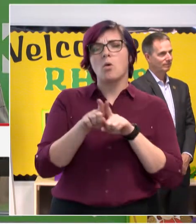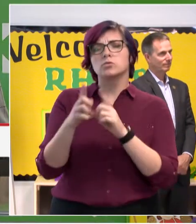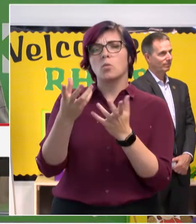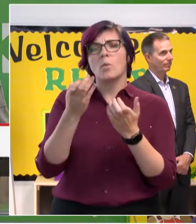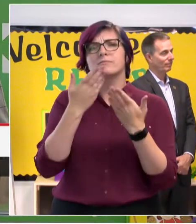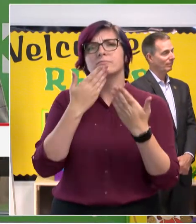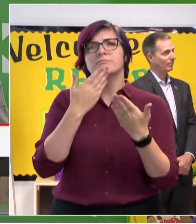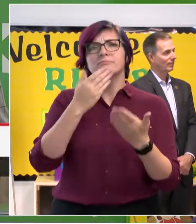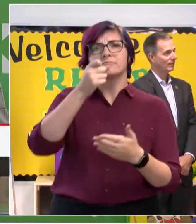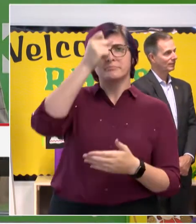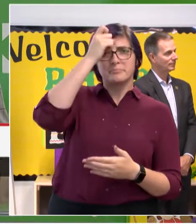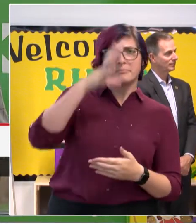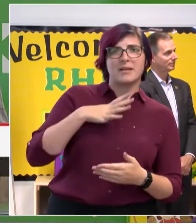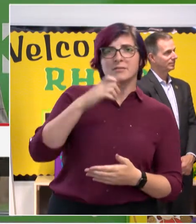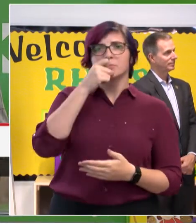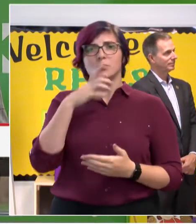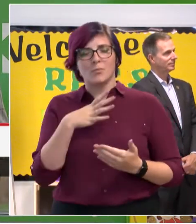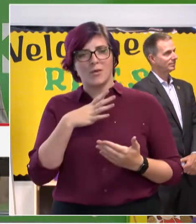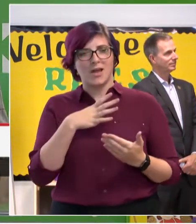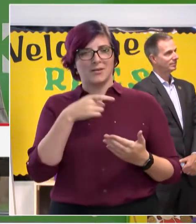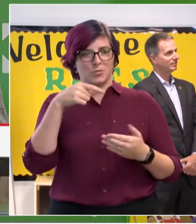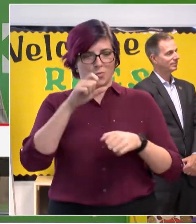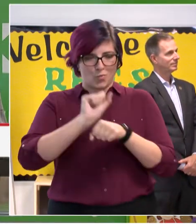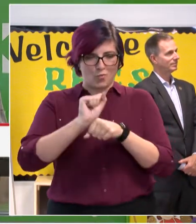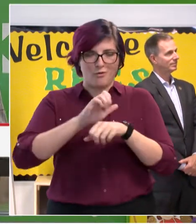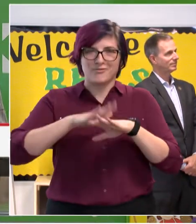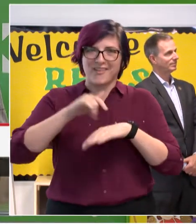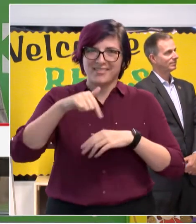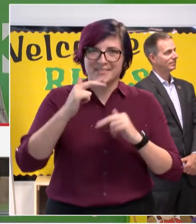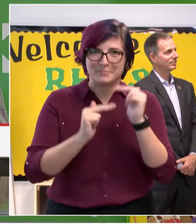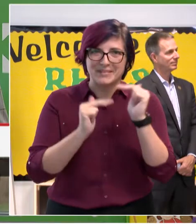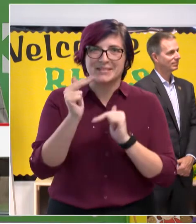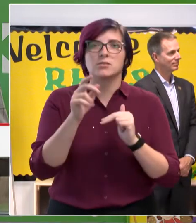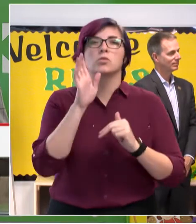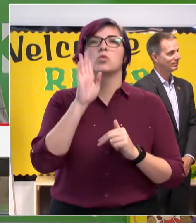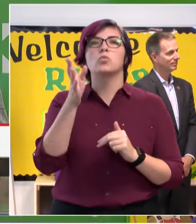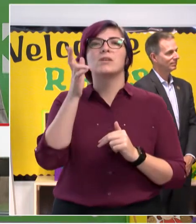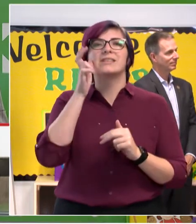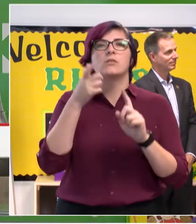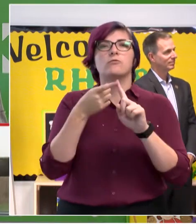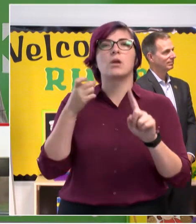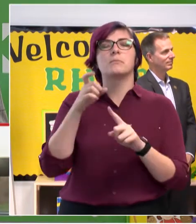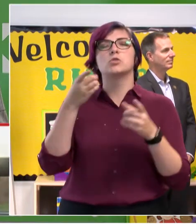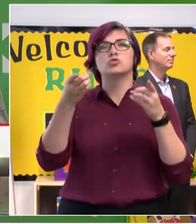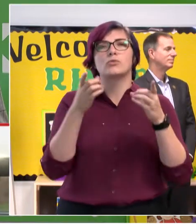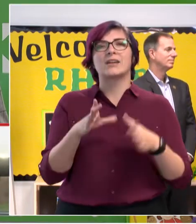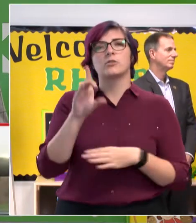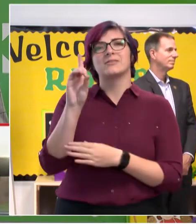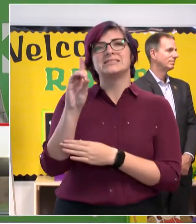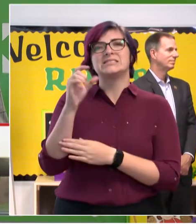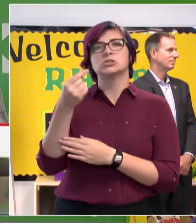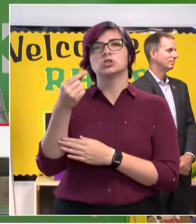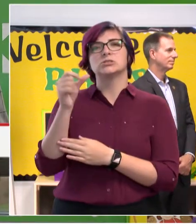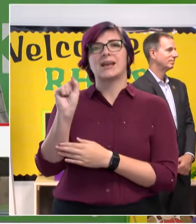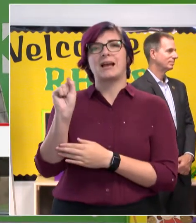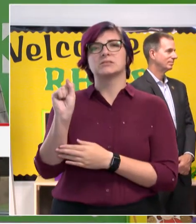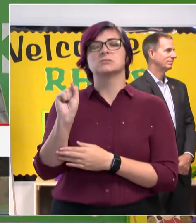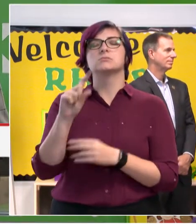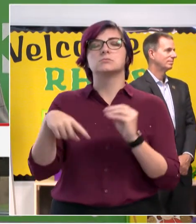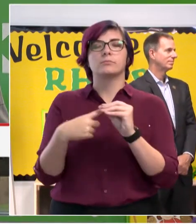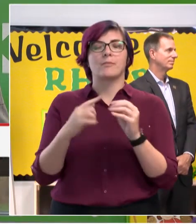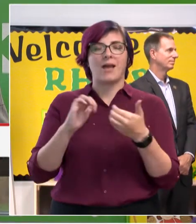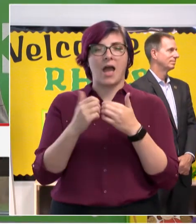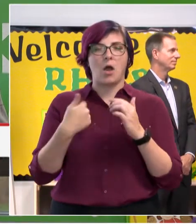bring this building back to life, and you're going to hear from the director of DGS about how we